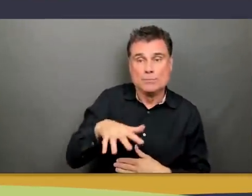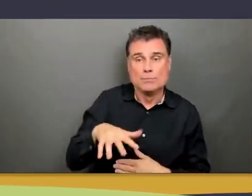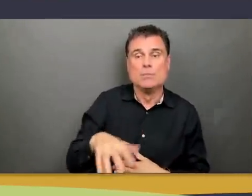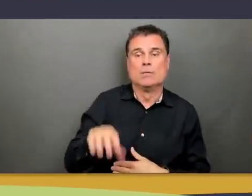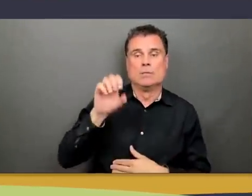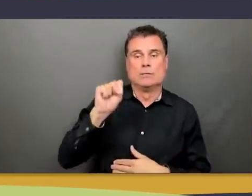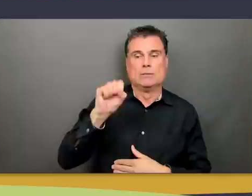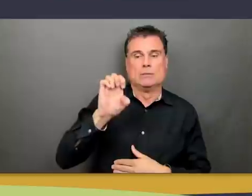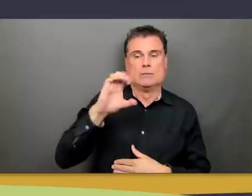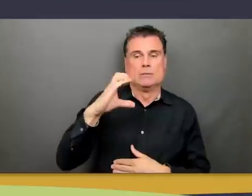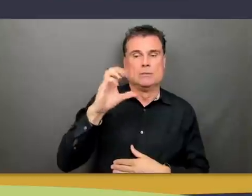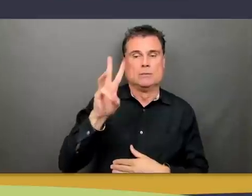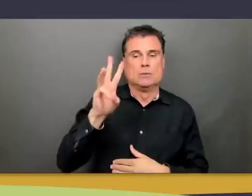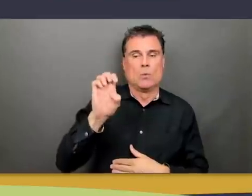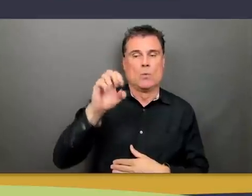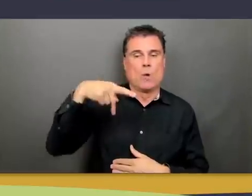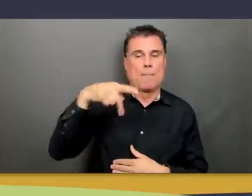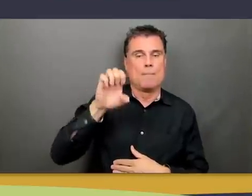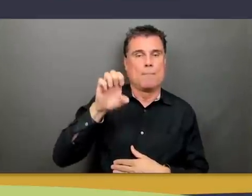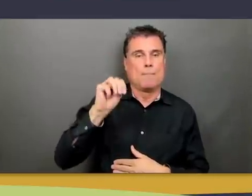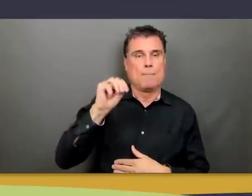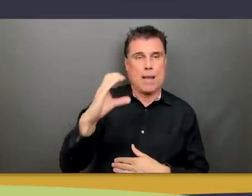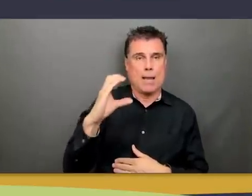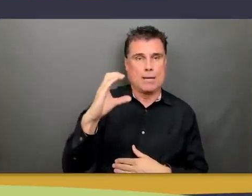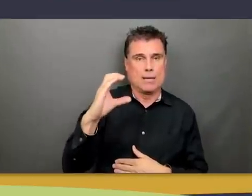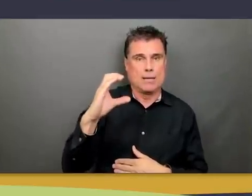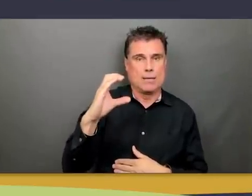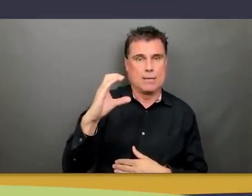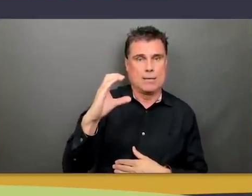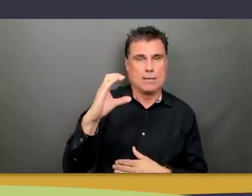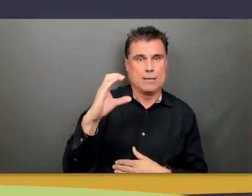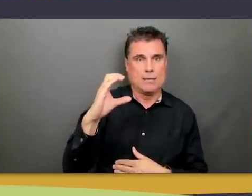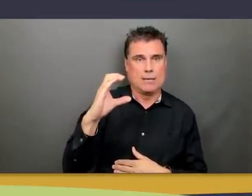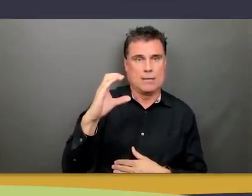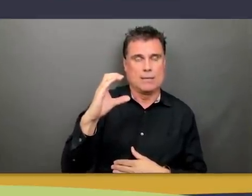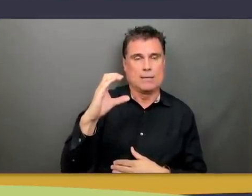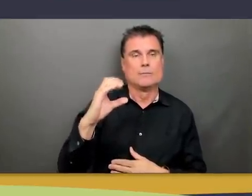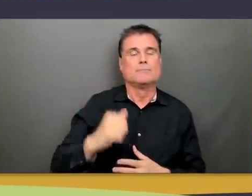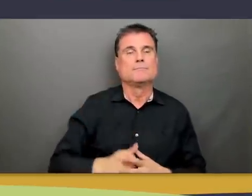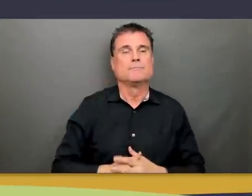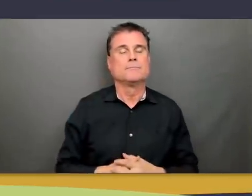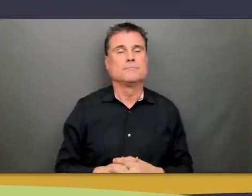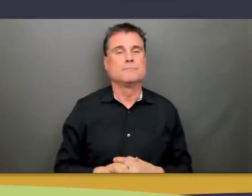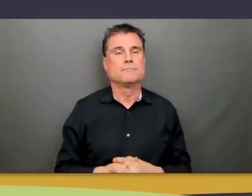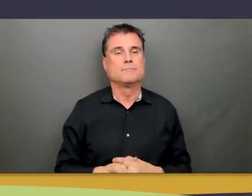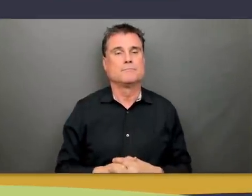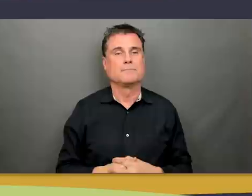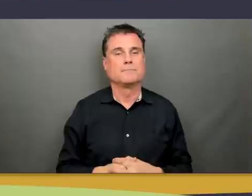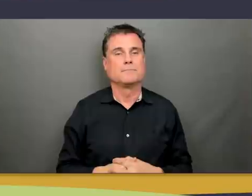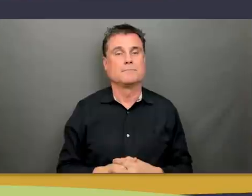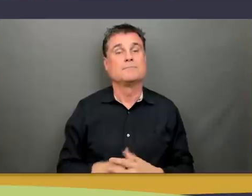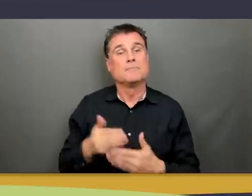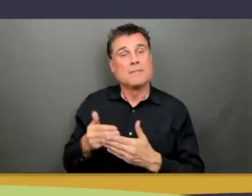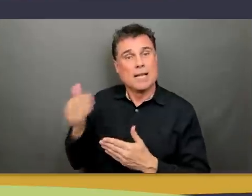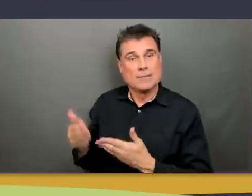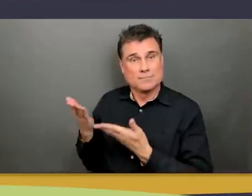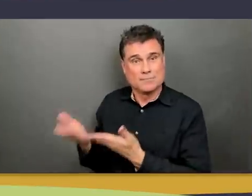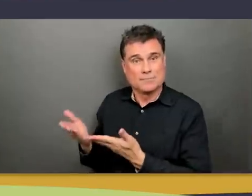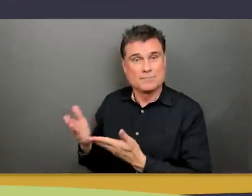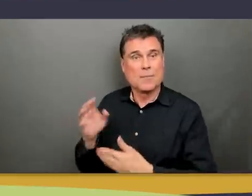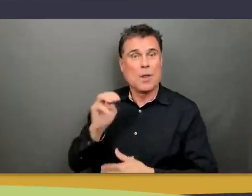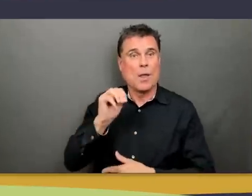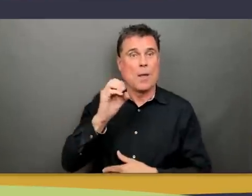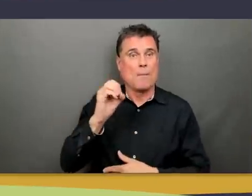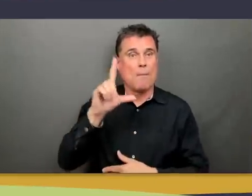Glenn. I am speaking to you from the unceded territories of Sequepnik. This